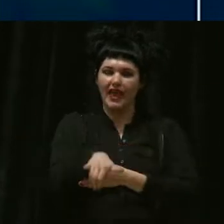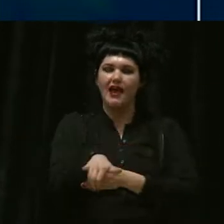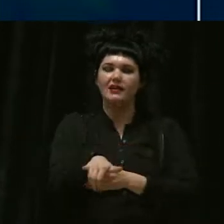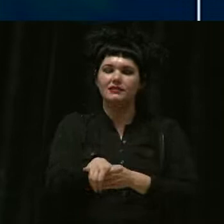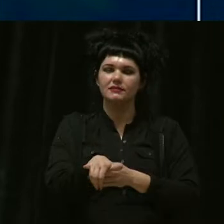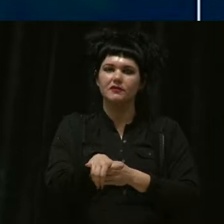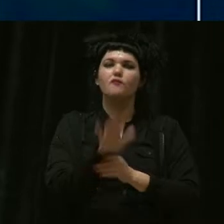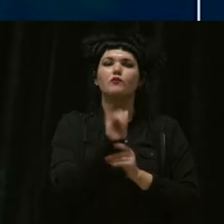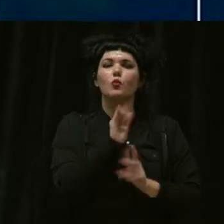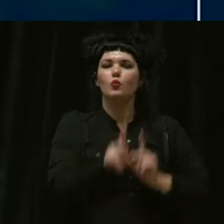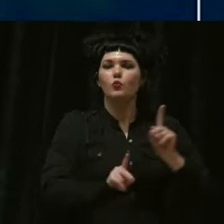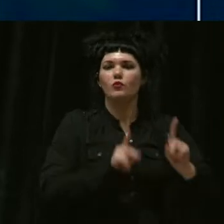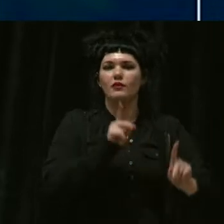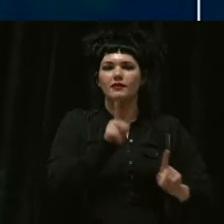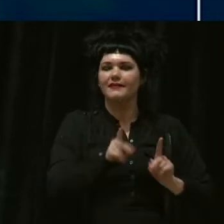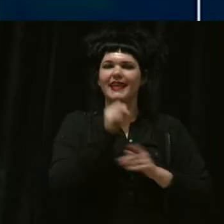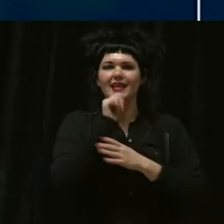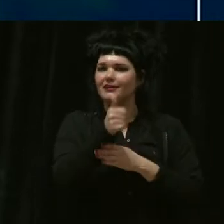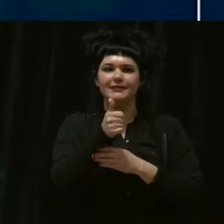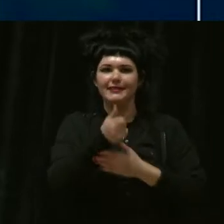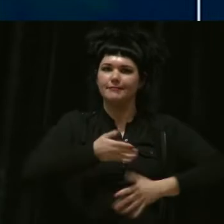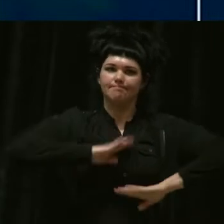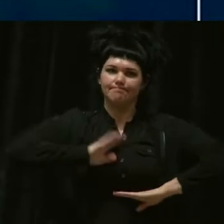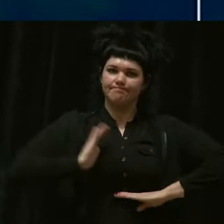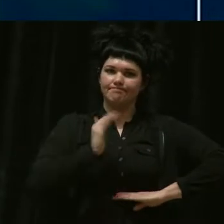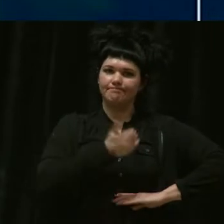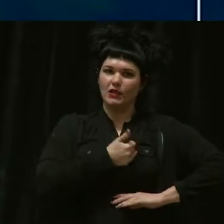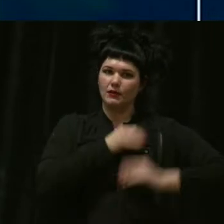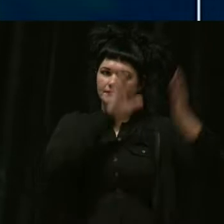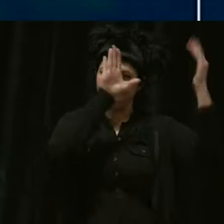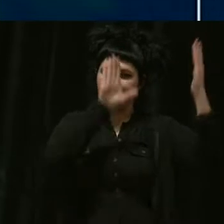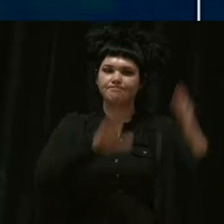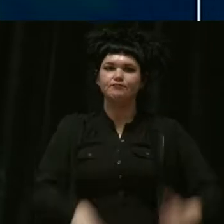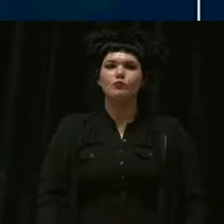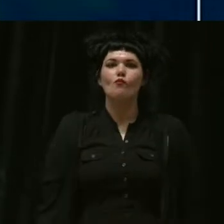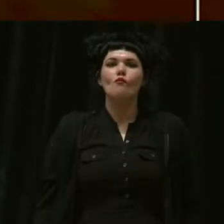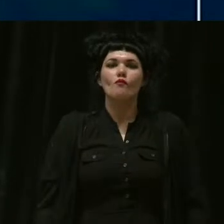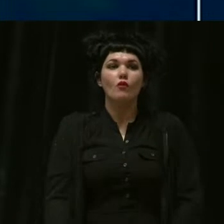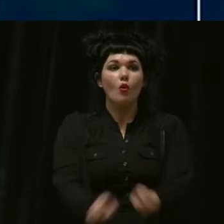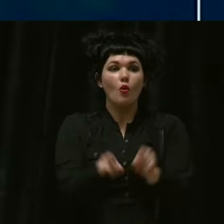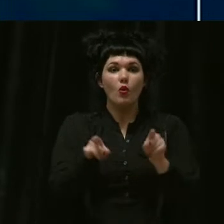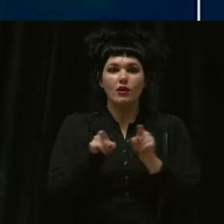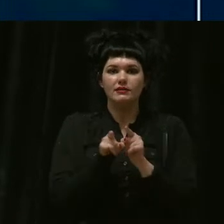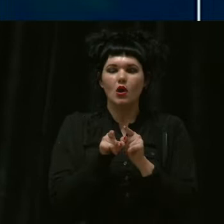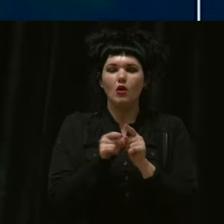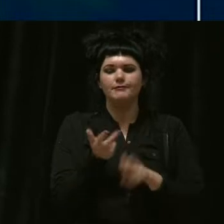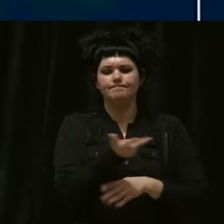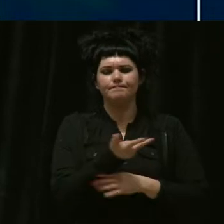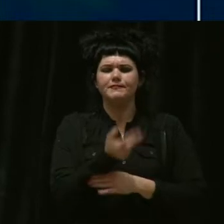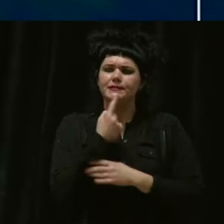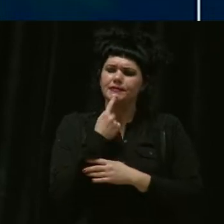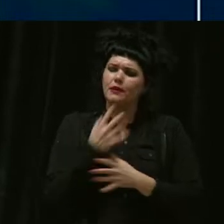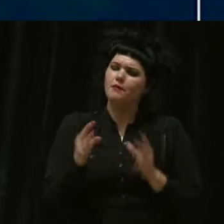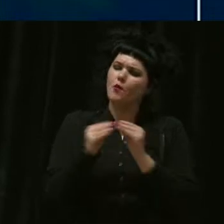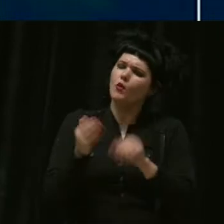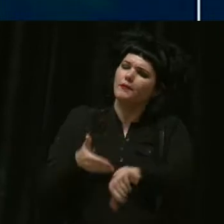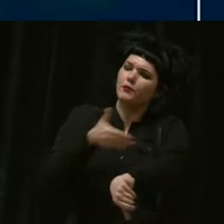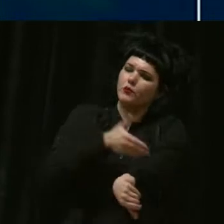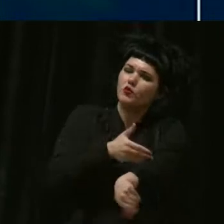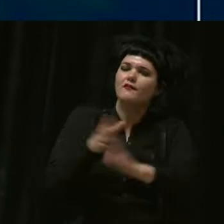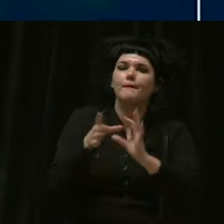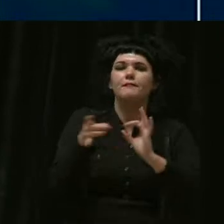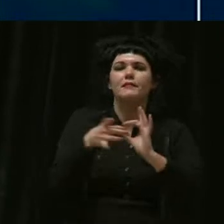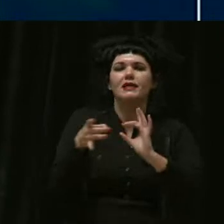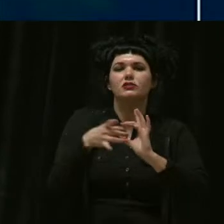those individuals who are not achieving expectation. They also argued for more improved messaging with respect